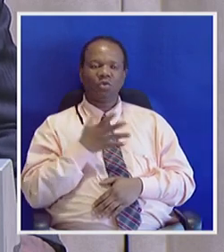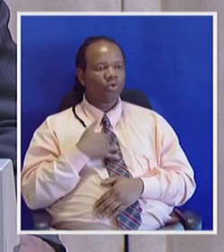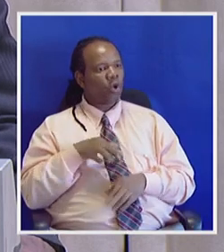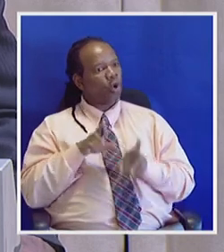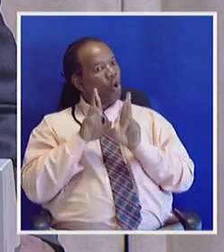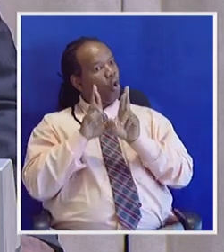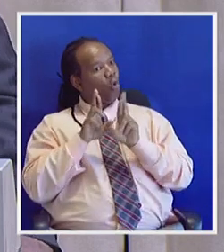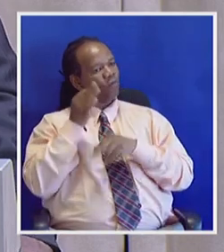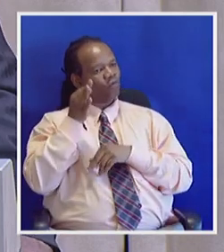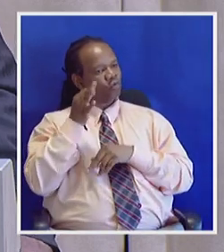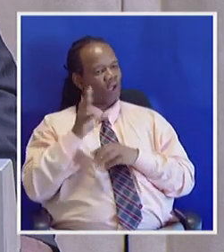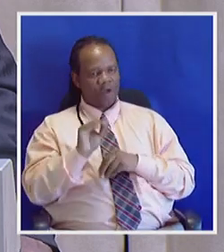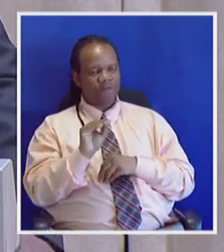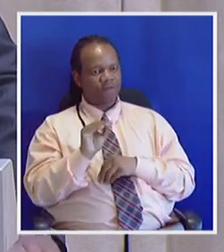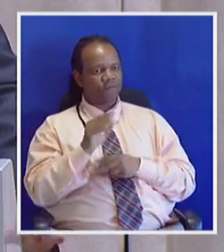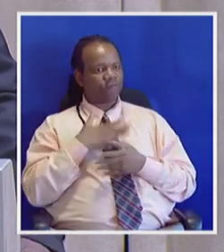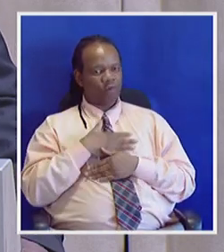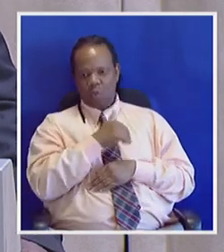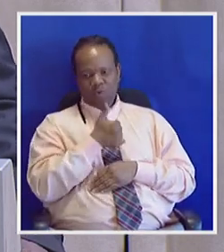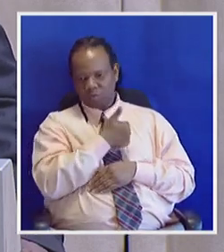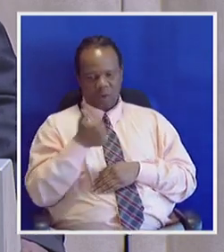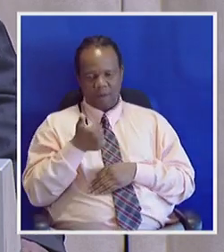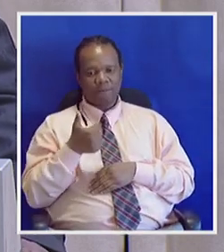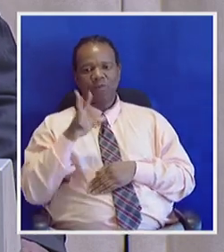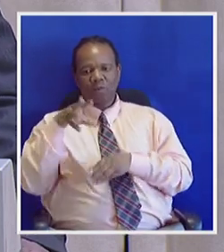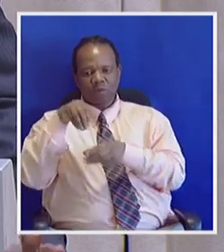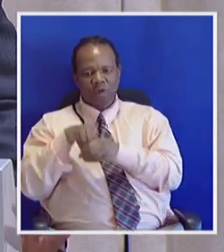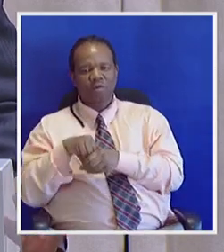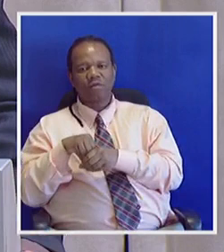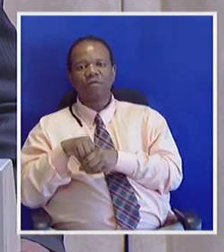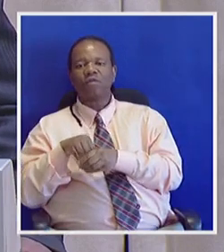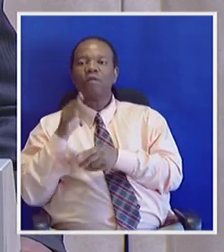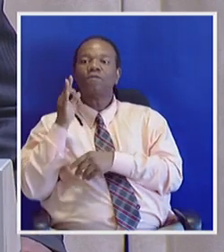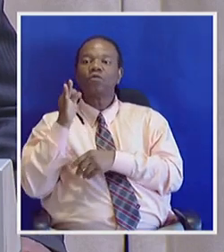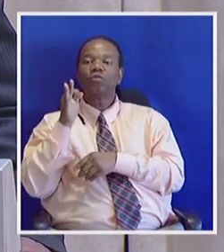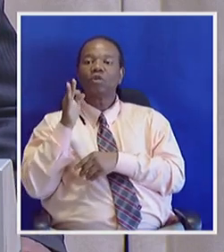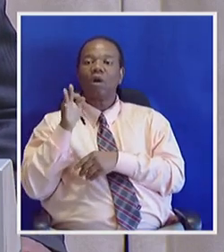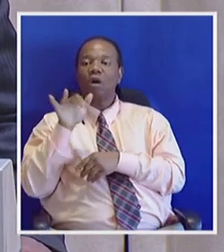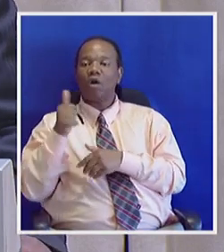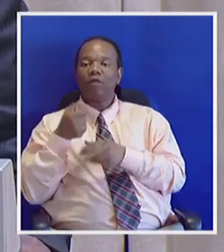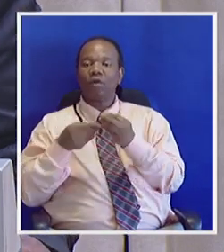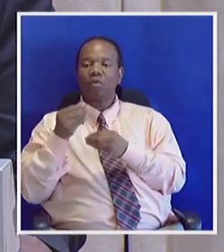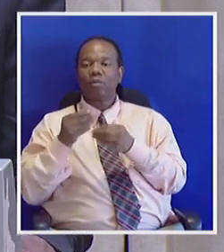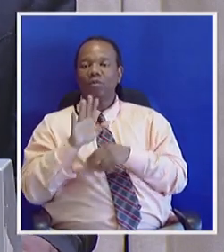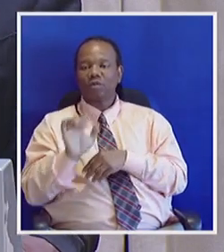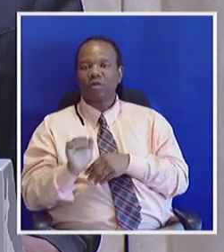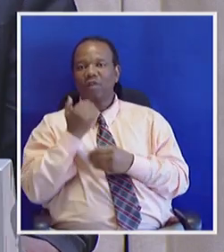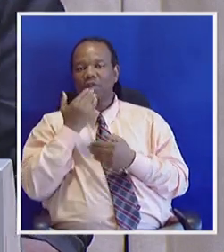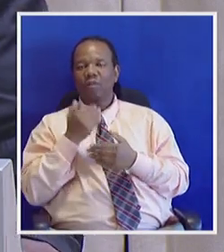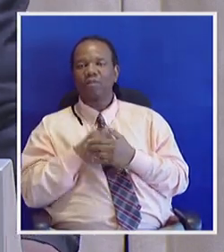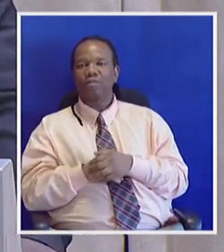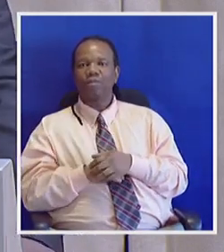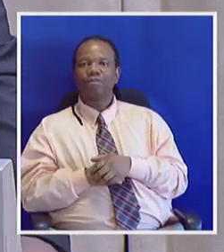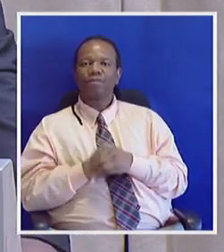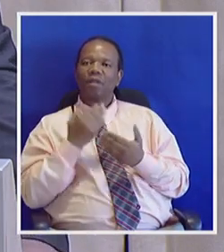the future, who want to come back and participate in the future growth of our economy. Thank you very much.